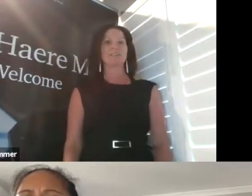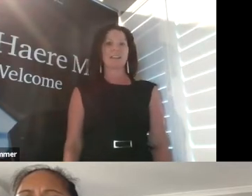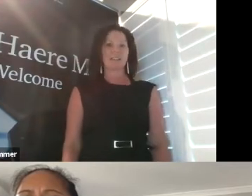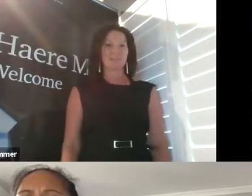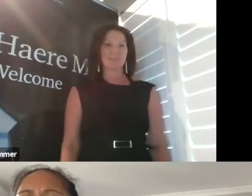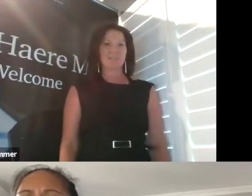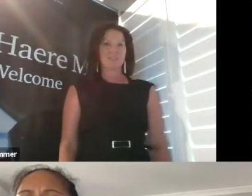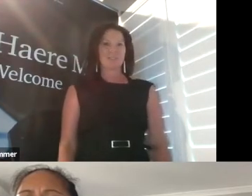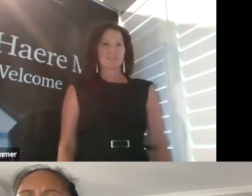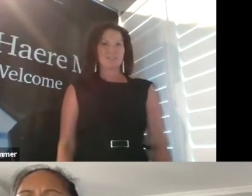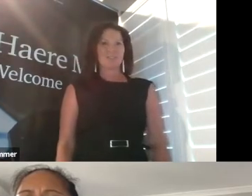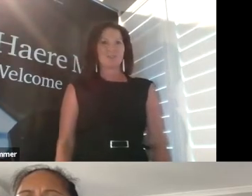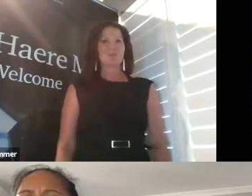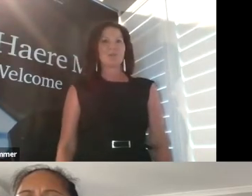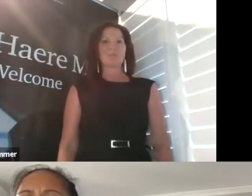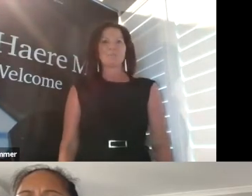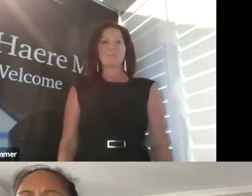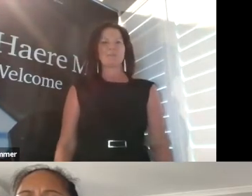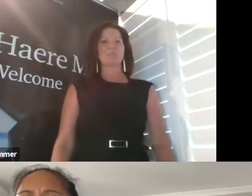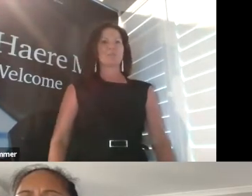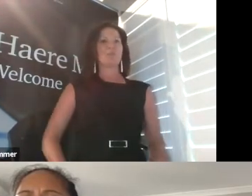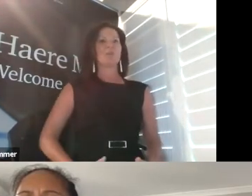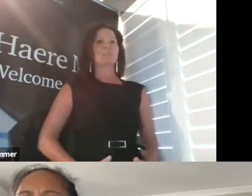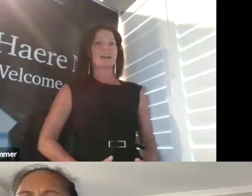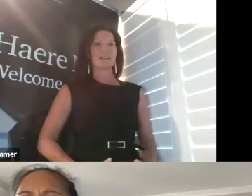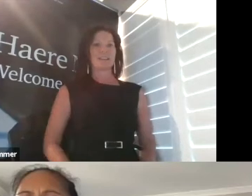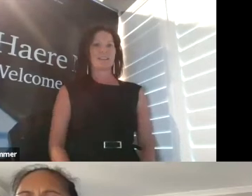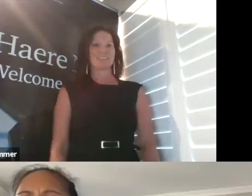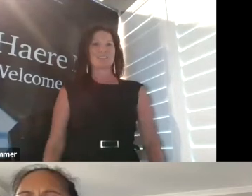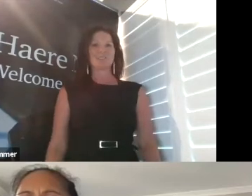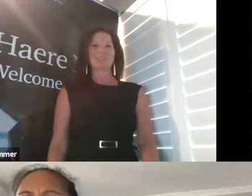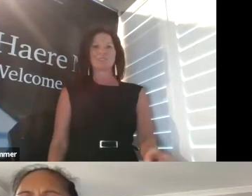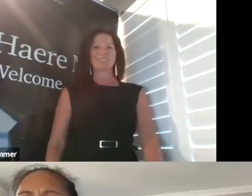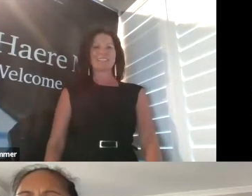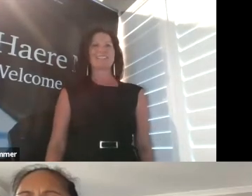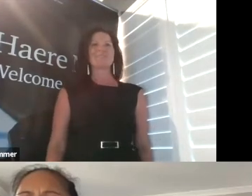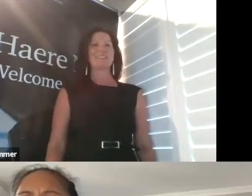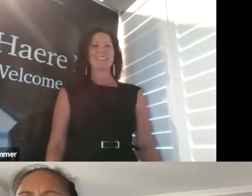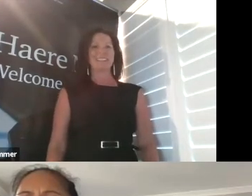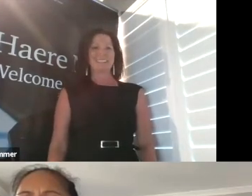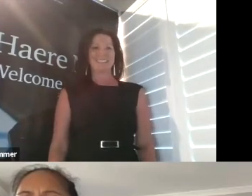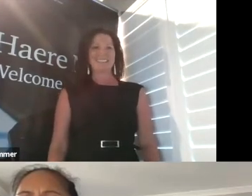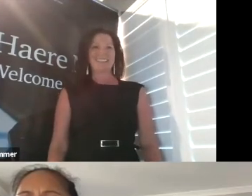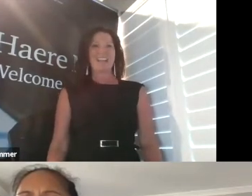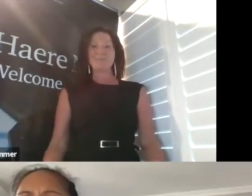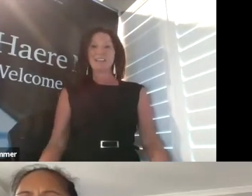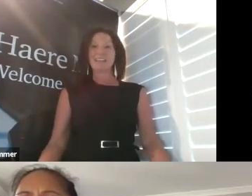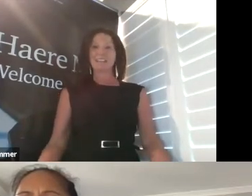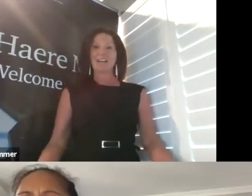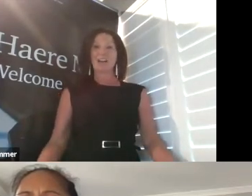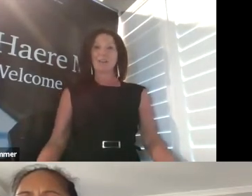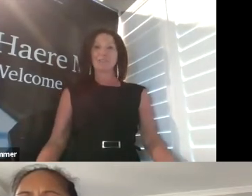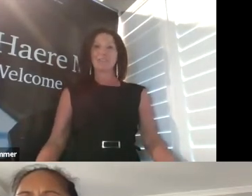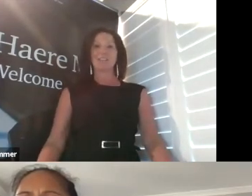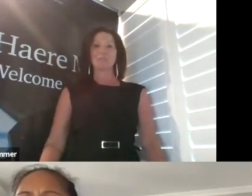whanganui a tara. Noku, me toku hoa tānei, tokorua nā tamariki, e mahi